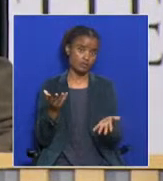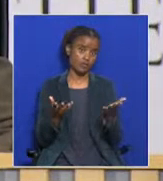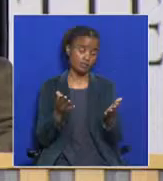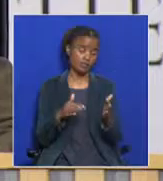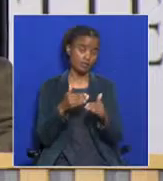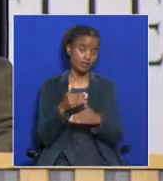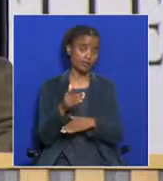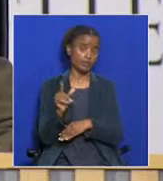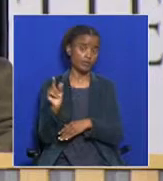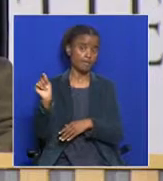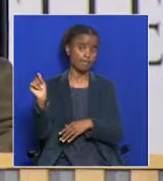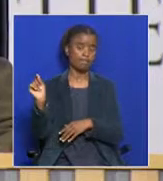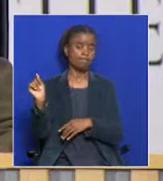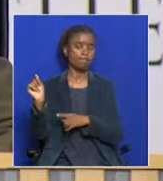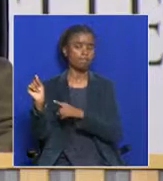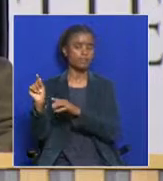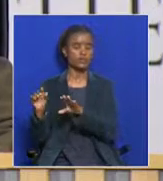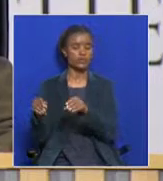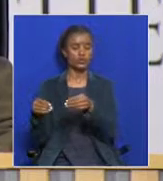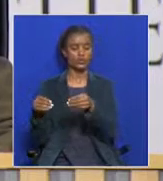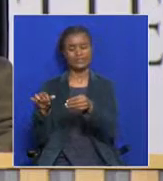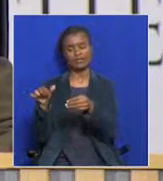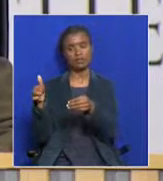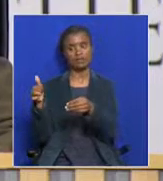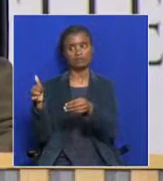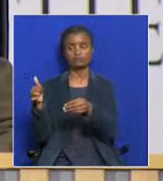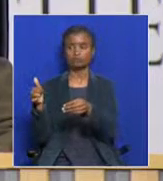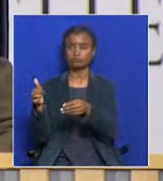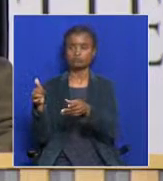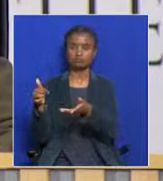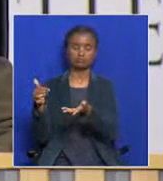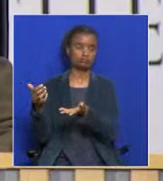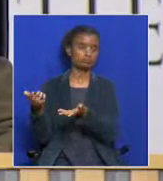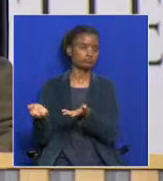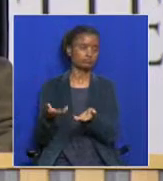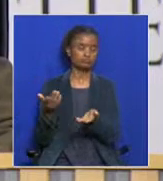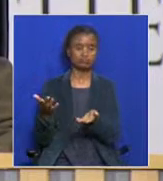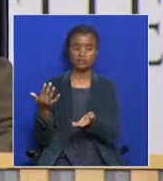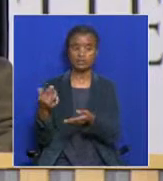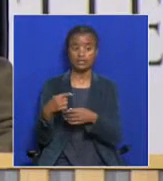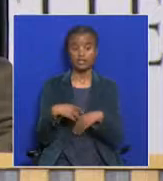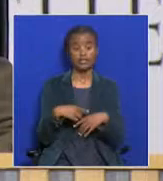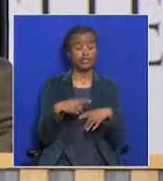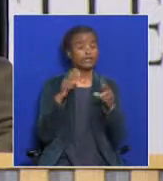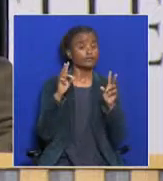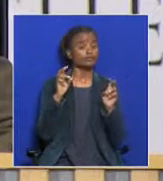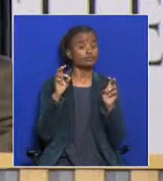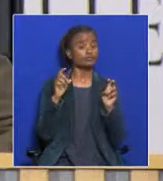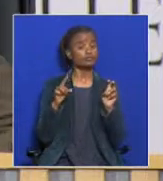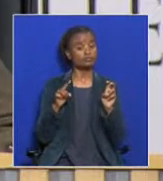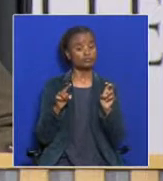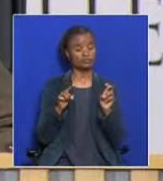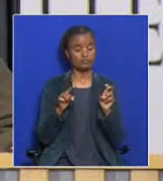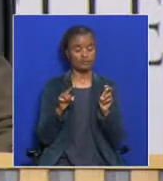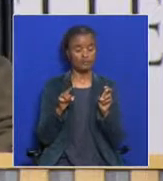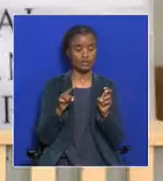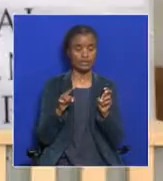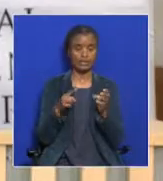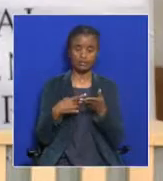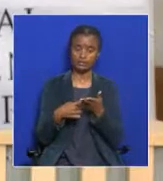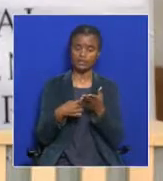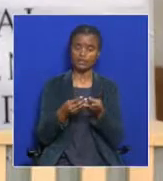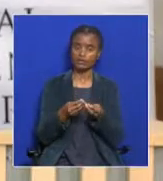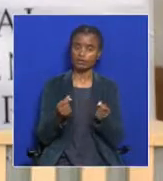documents that may help address the question of whether or not there was storage capacity in and around Durban, you